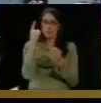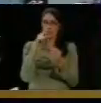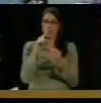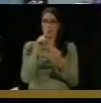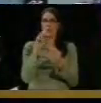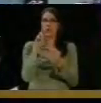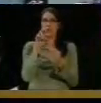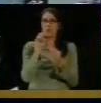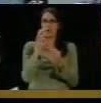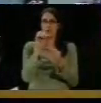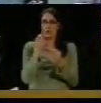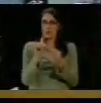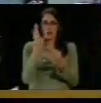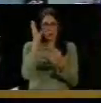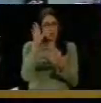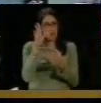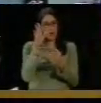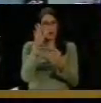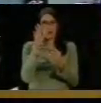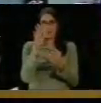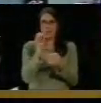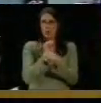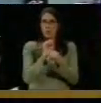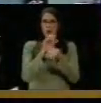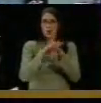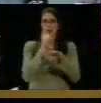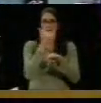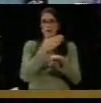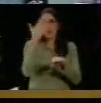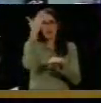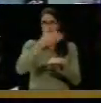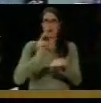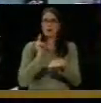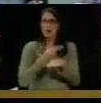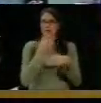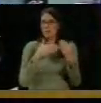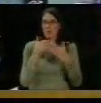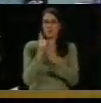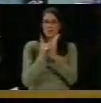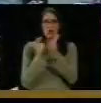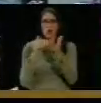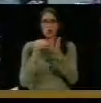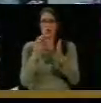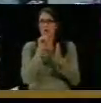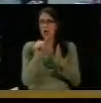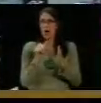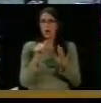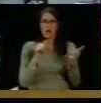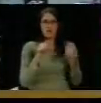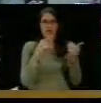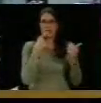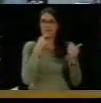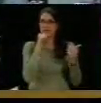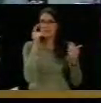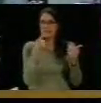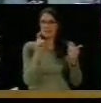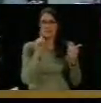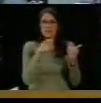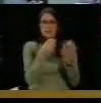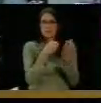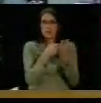before us, no matter where it's in a lawsuit or not. Now, they said that they didn't need this money right away.